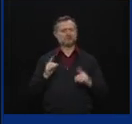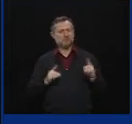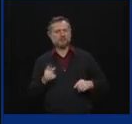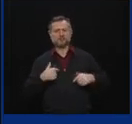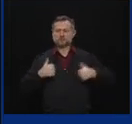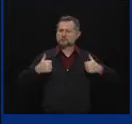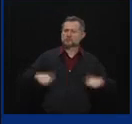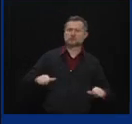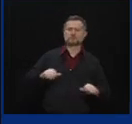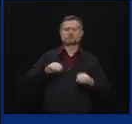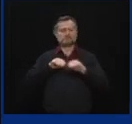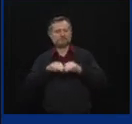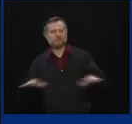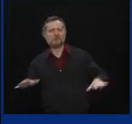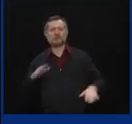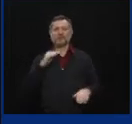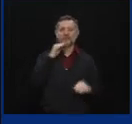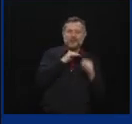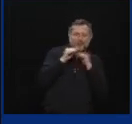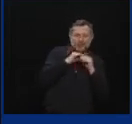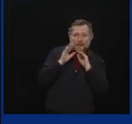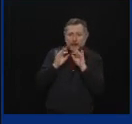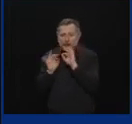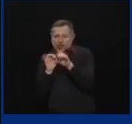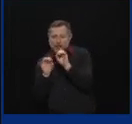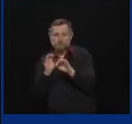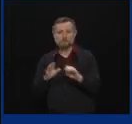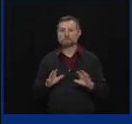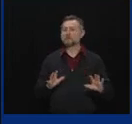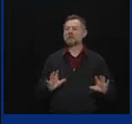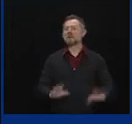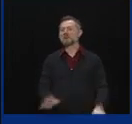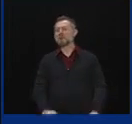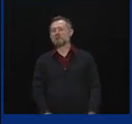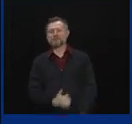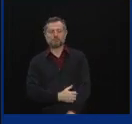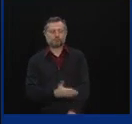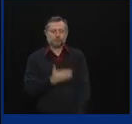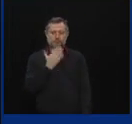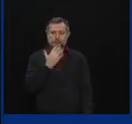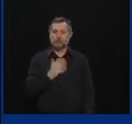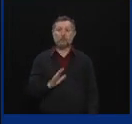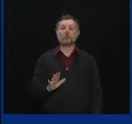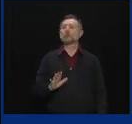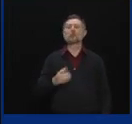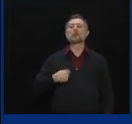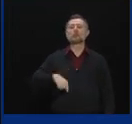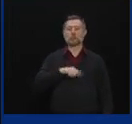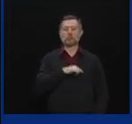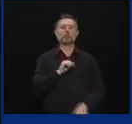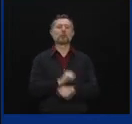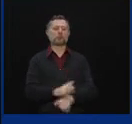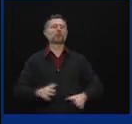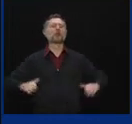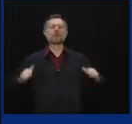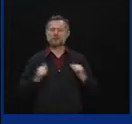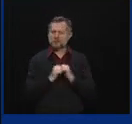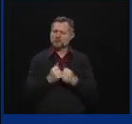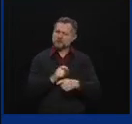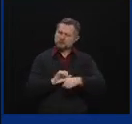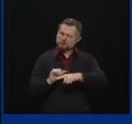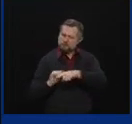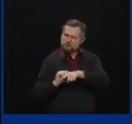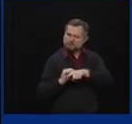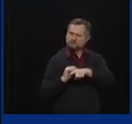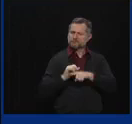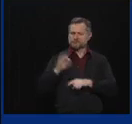of the vaccination, but we are now working hand in hand to make sure that we train pastors and leaders